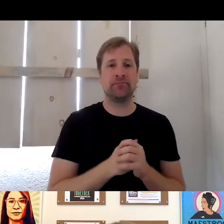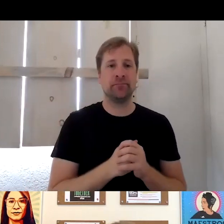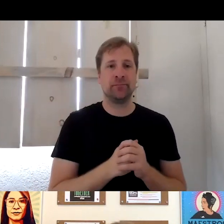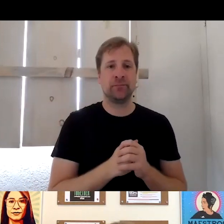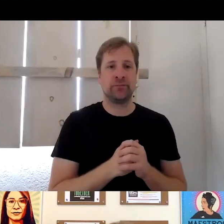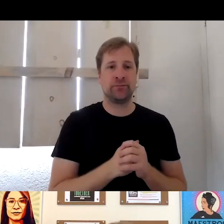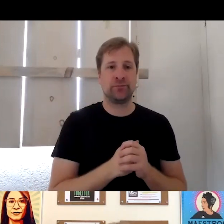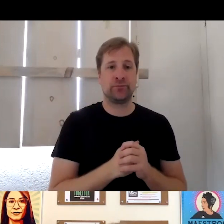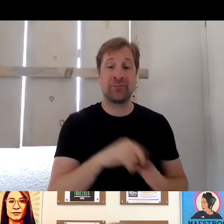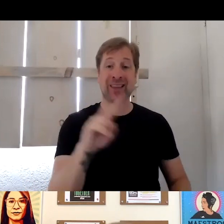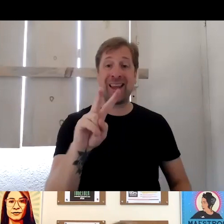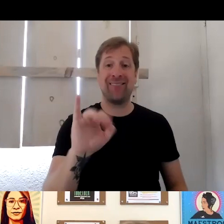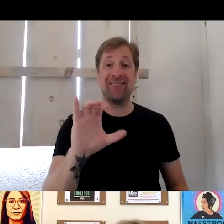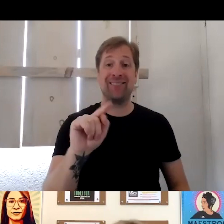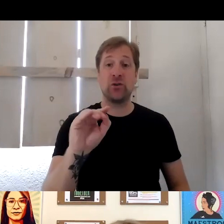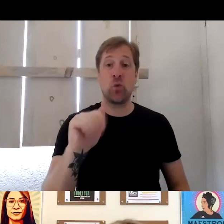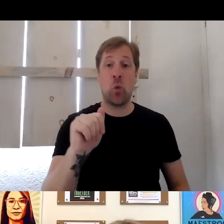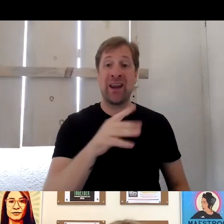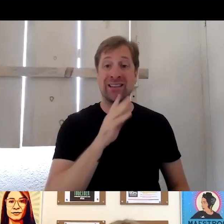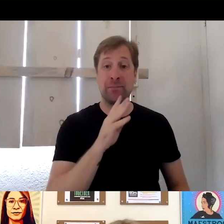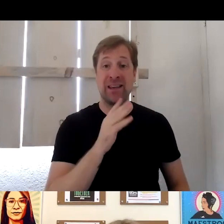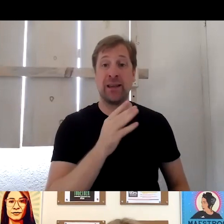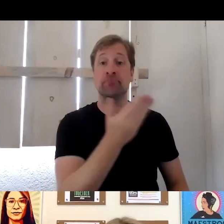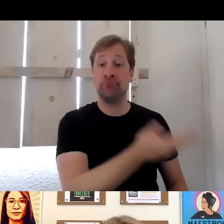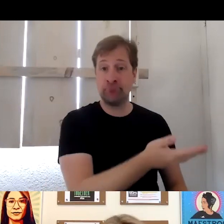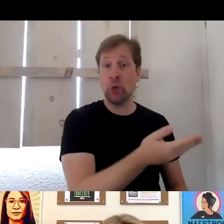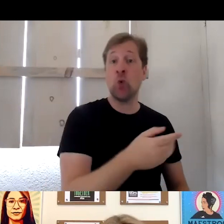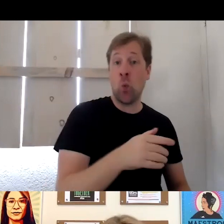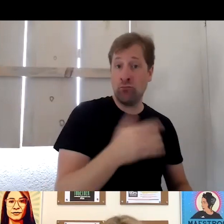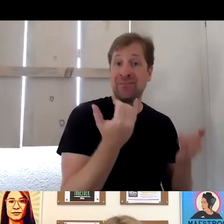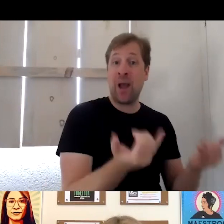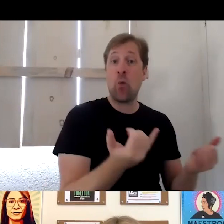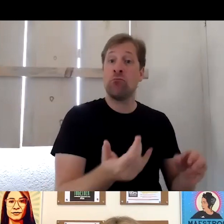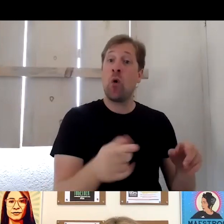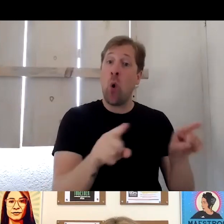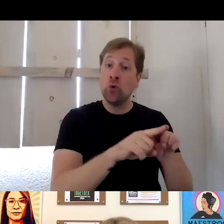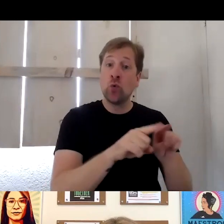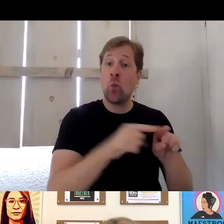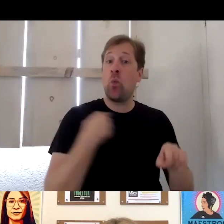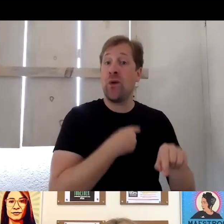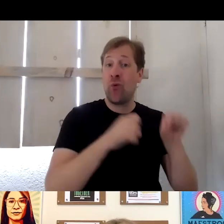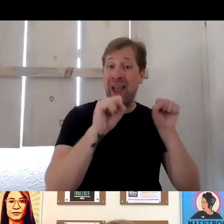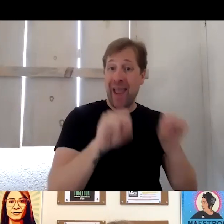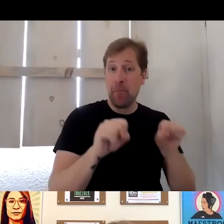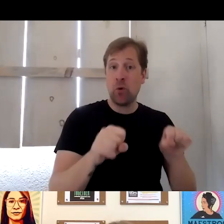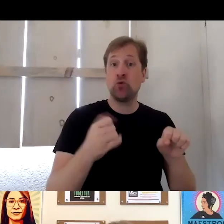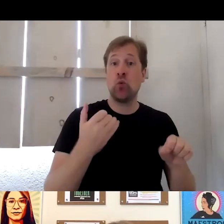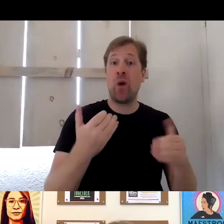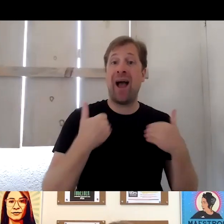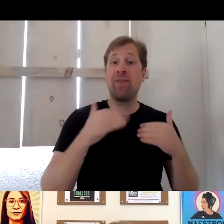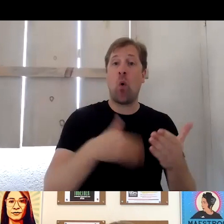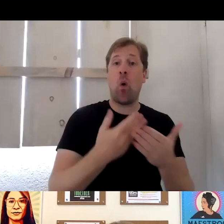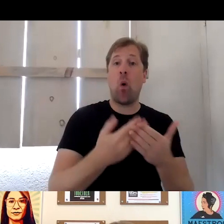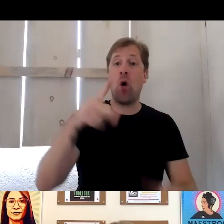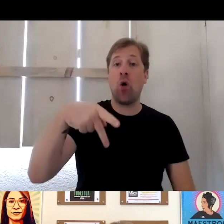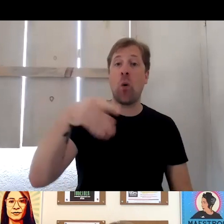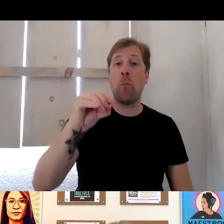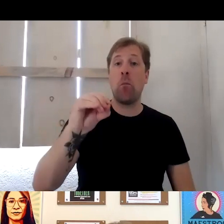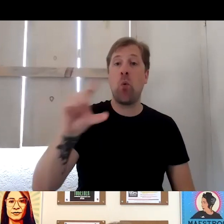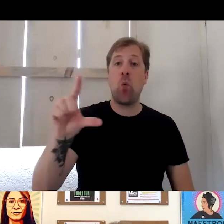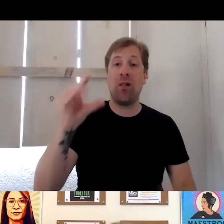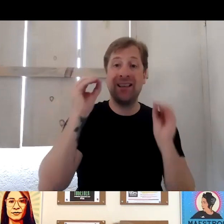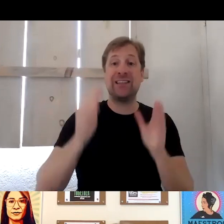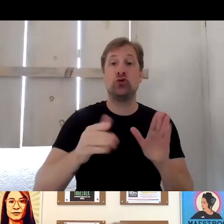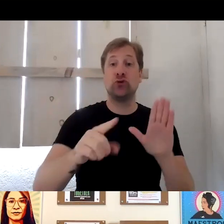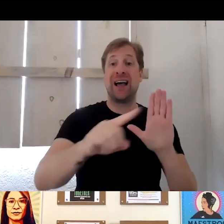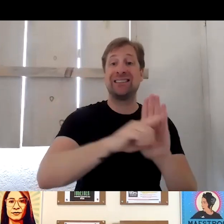And in addition to all of that, we are also going to be able to have all of our pool teachers assigned to school